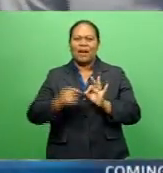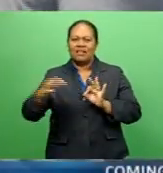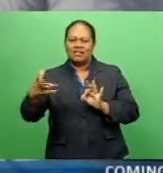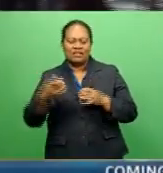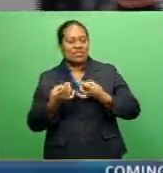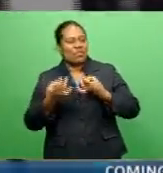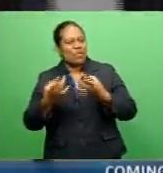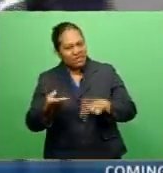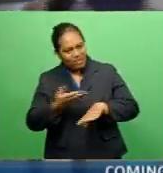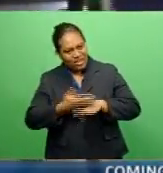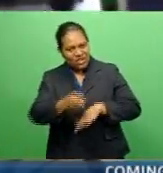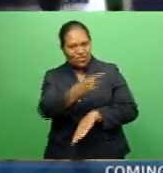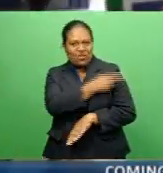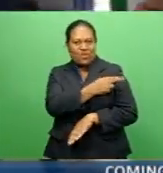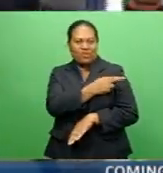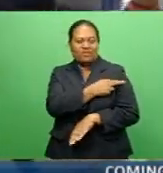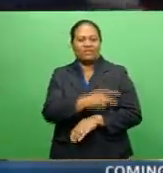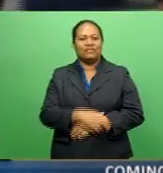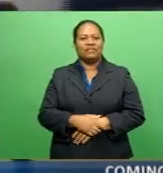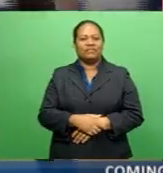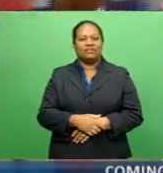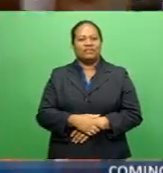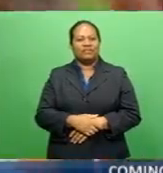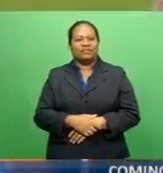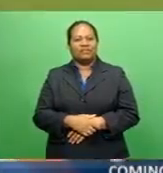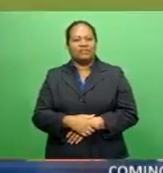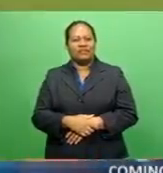ready for new role.